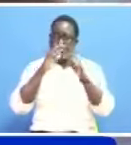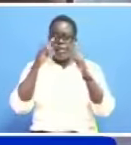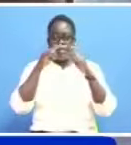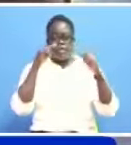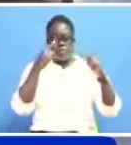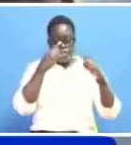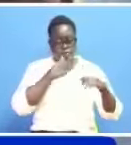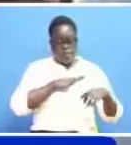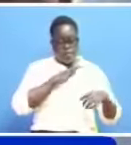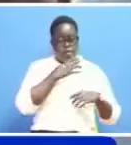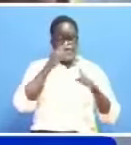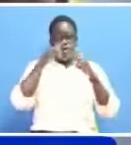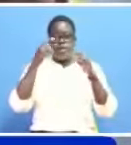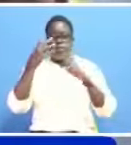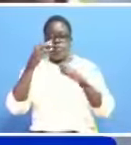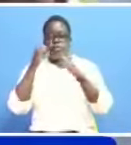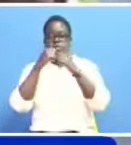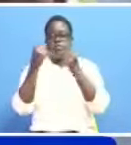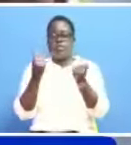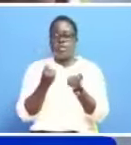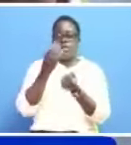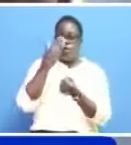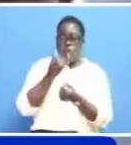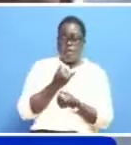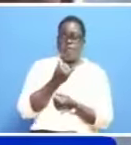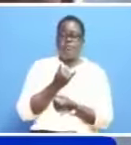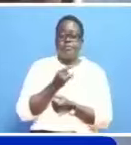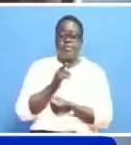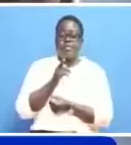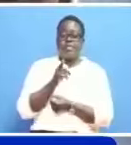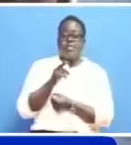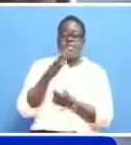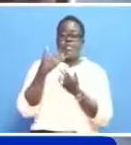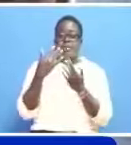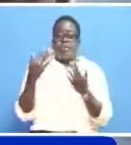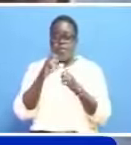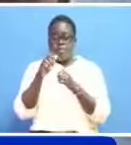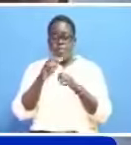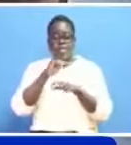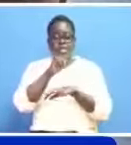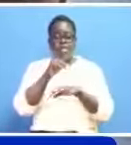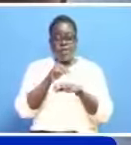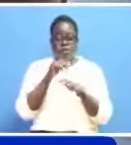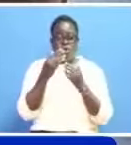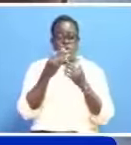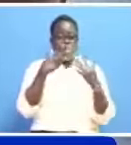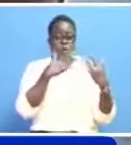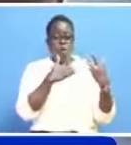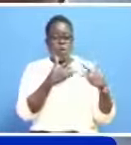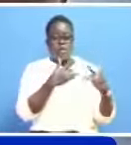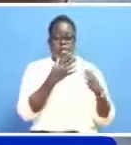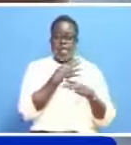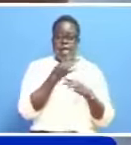people, enemy of the society. Because this is a matter of national concern, and them undermining